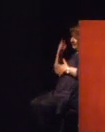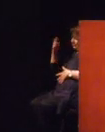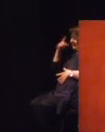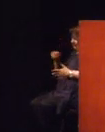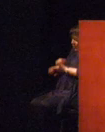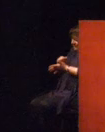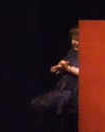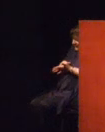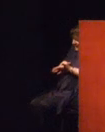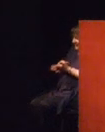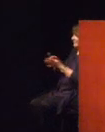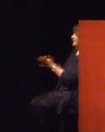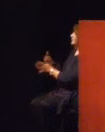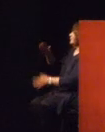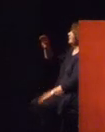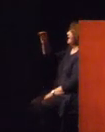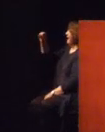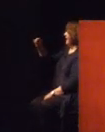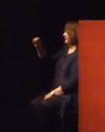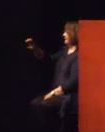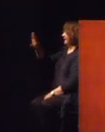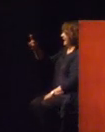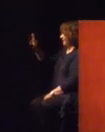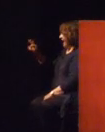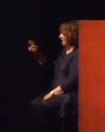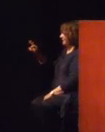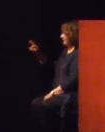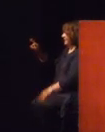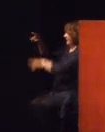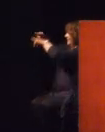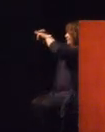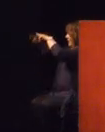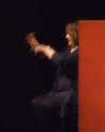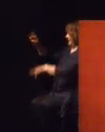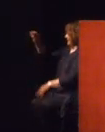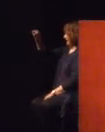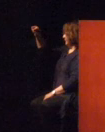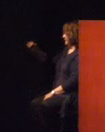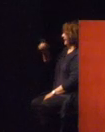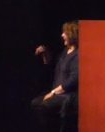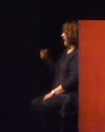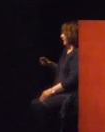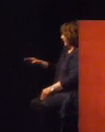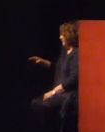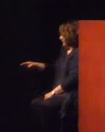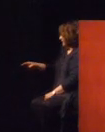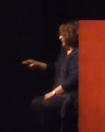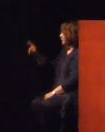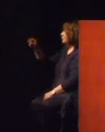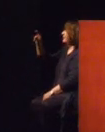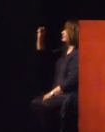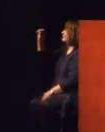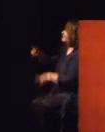formula. The new SCFF brought that to 60% of how we were funded. 20% was going to be based